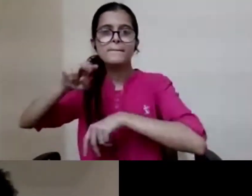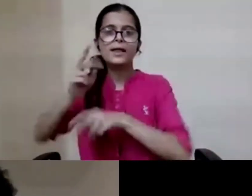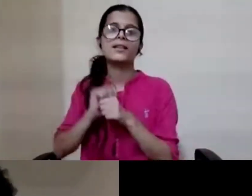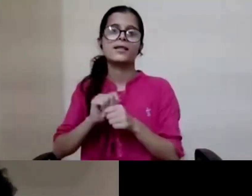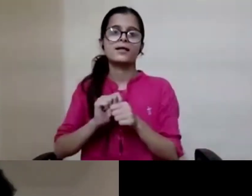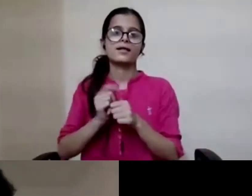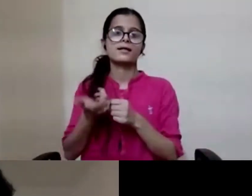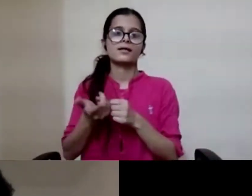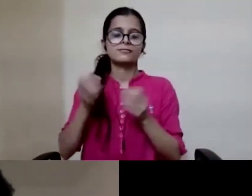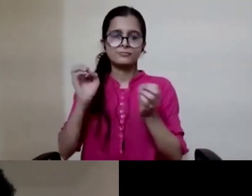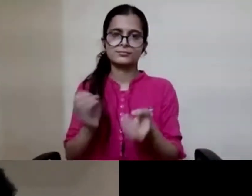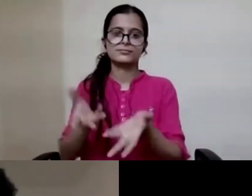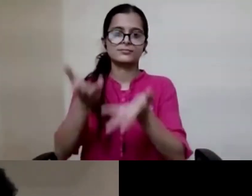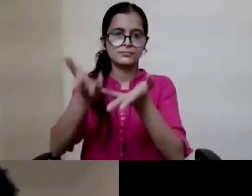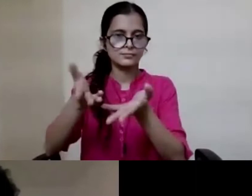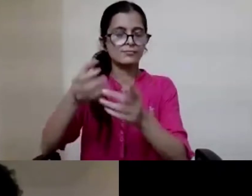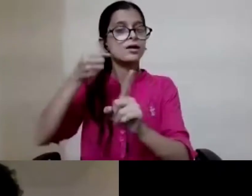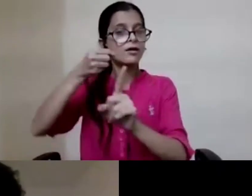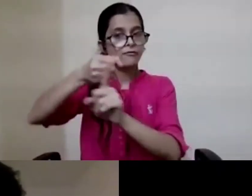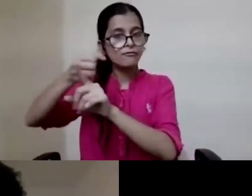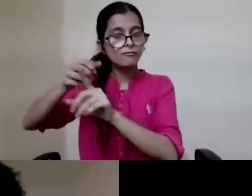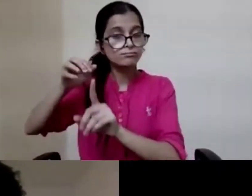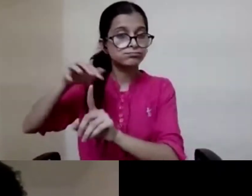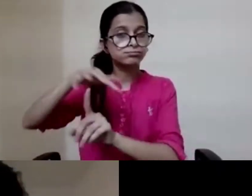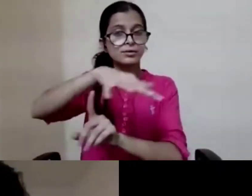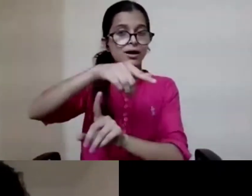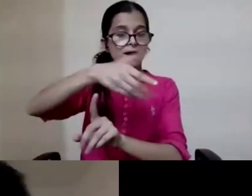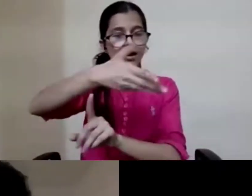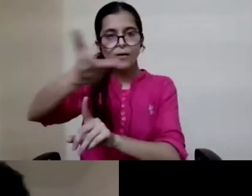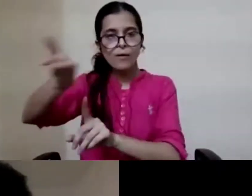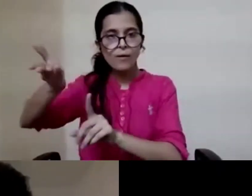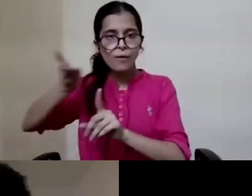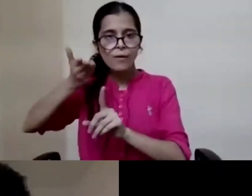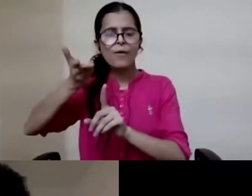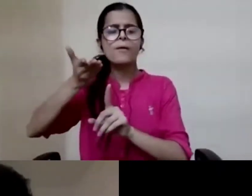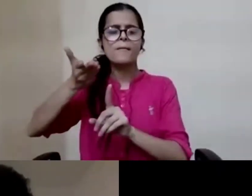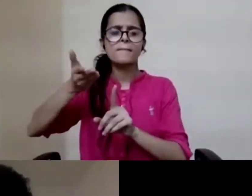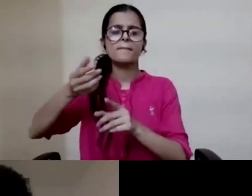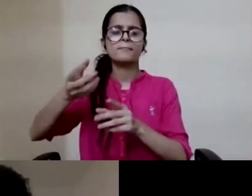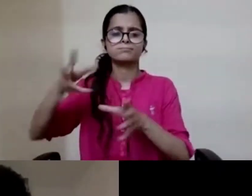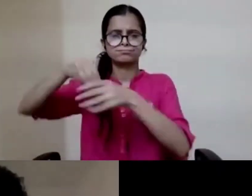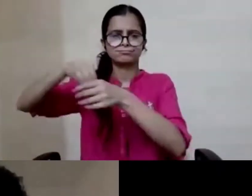starting point, and it also emphasizes on participation, right? So things that we